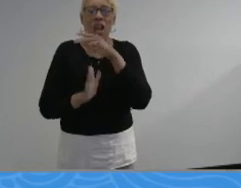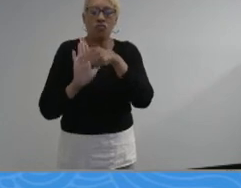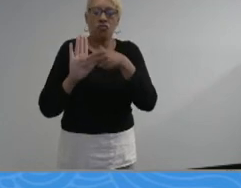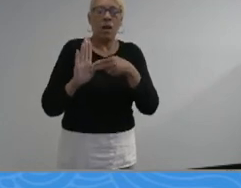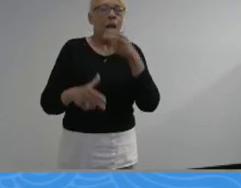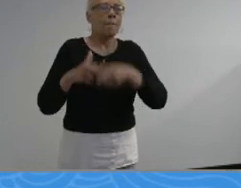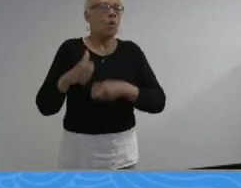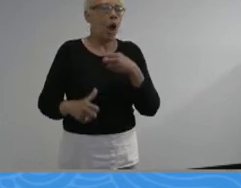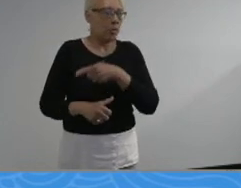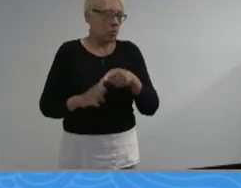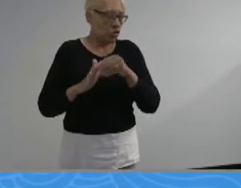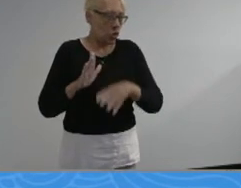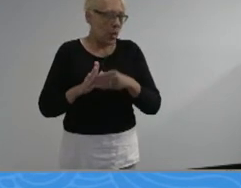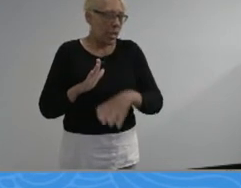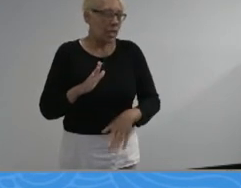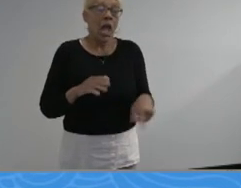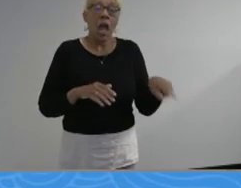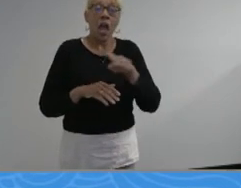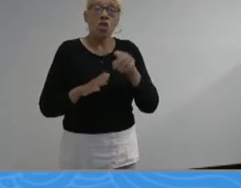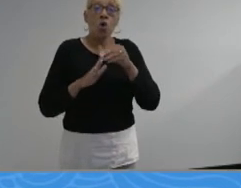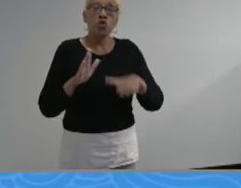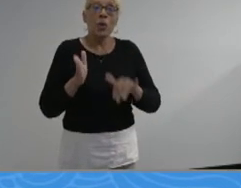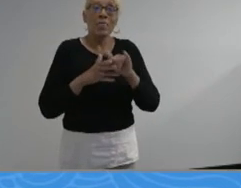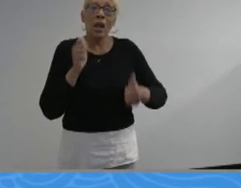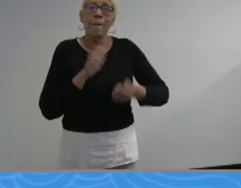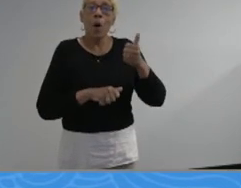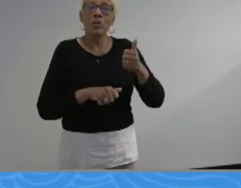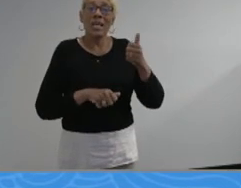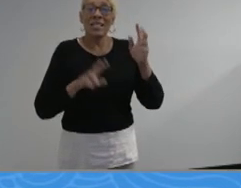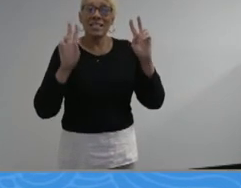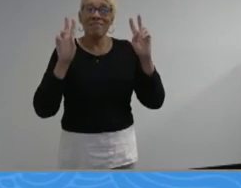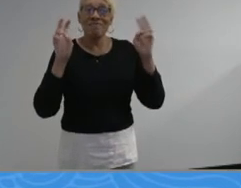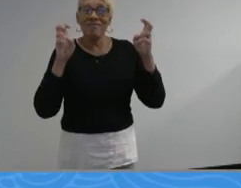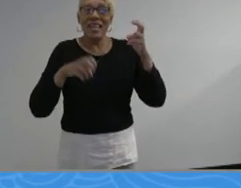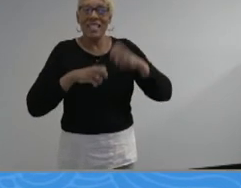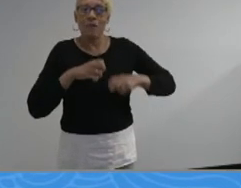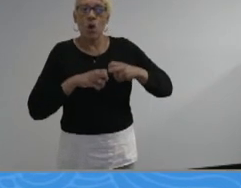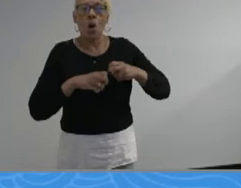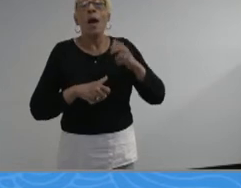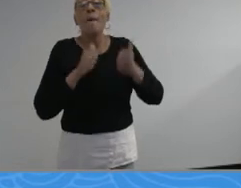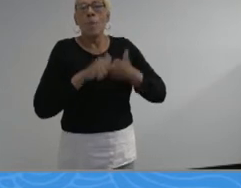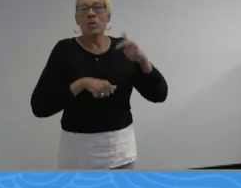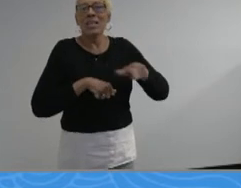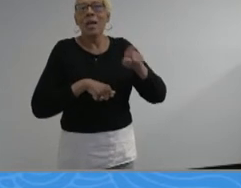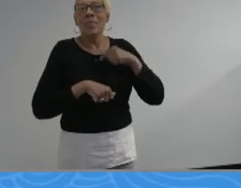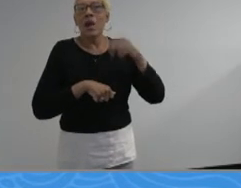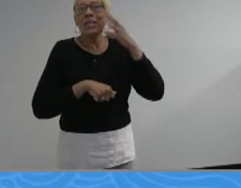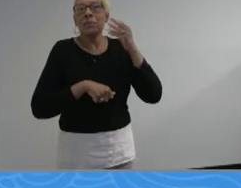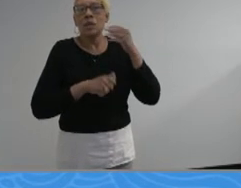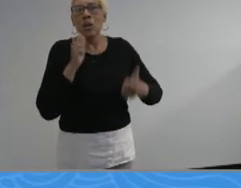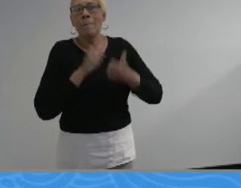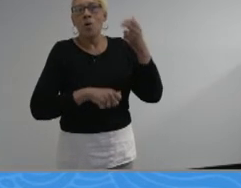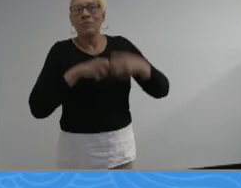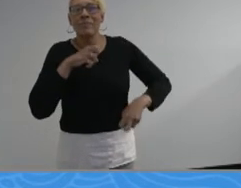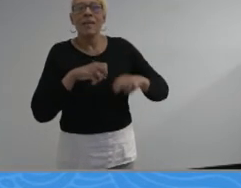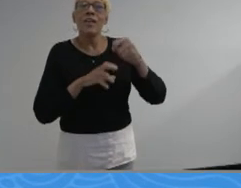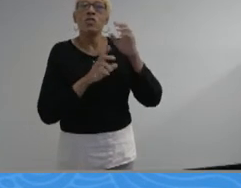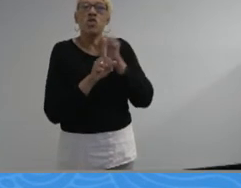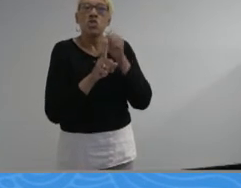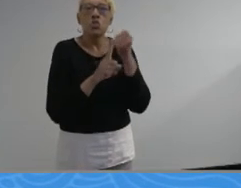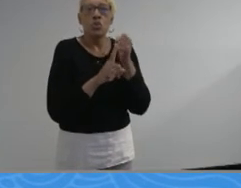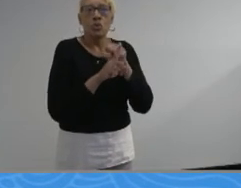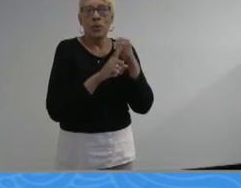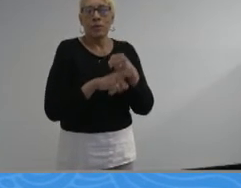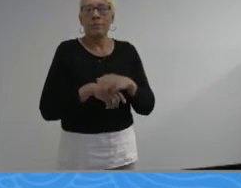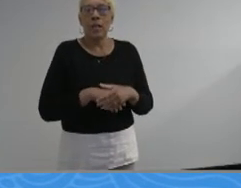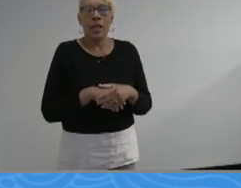And the very students who are quote unquote the most difficult, sometimes are going through the most difficult circumstances. Instead of pushing them away, we need to